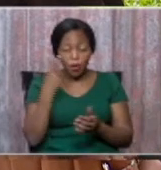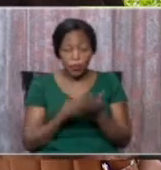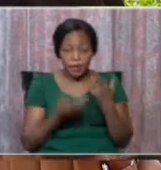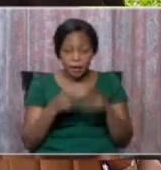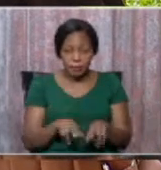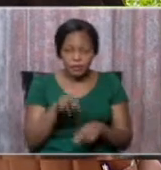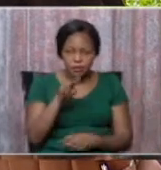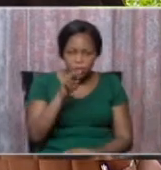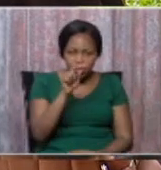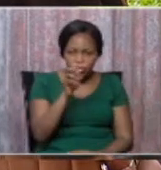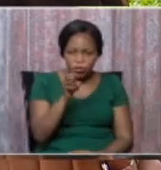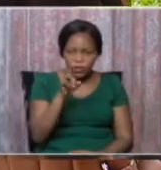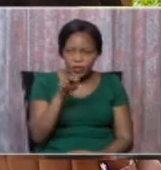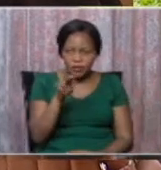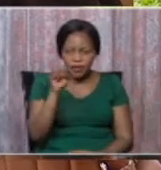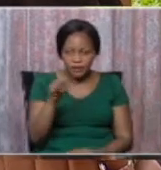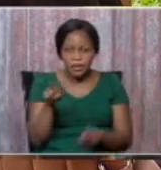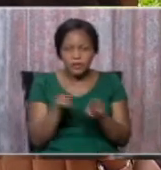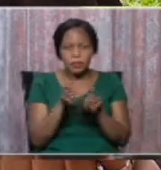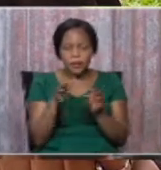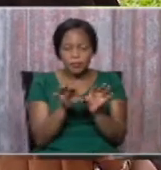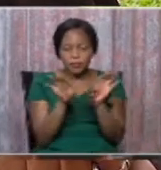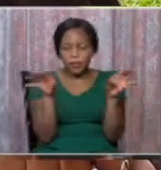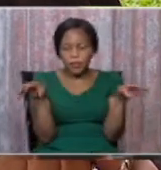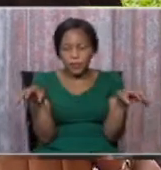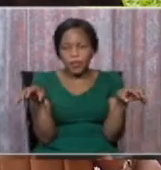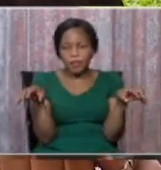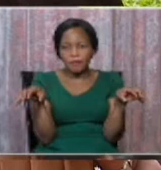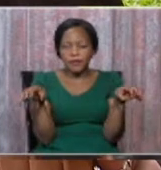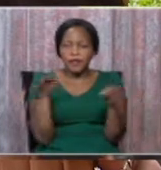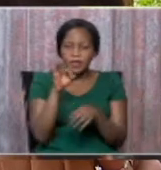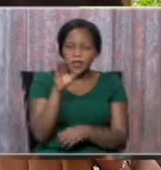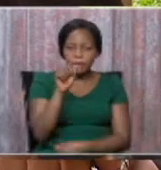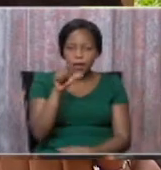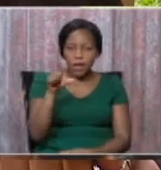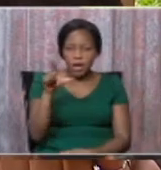makes women women and what differentiates us from the boys.